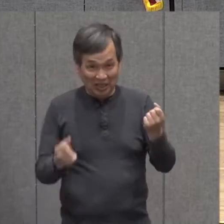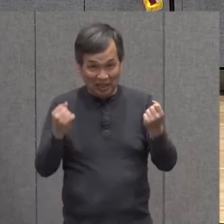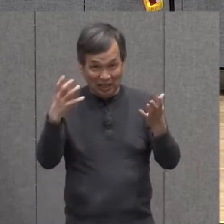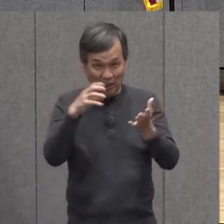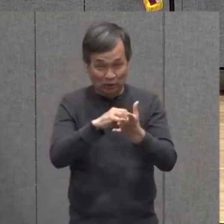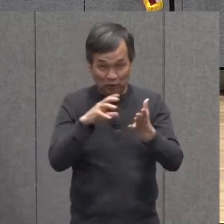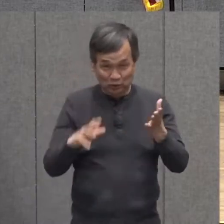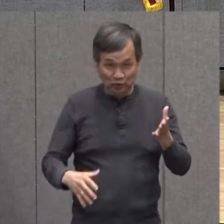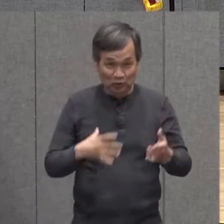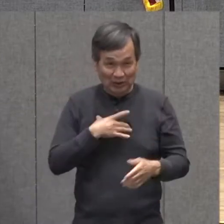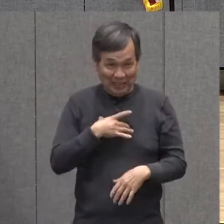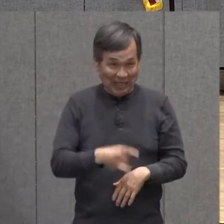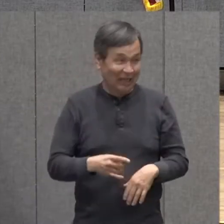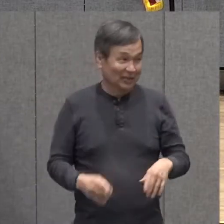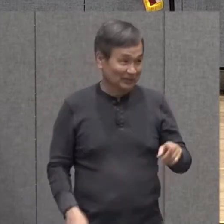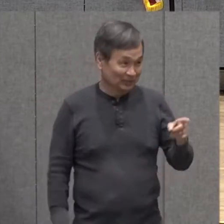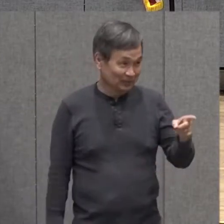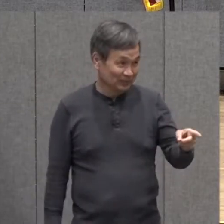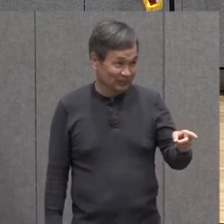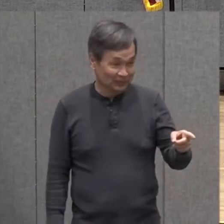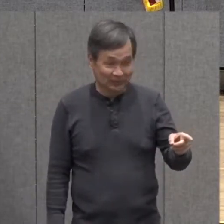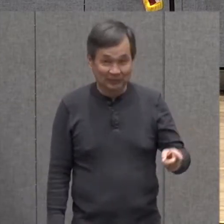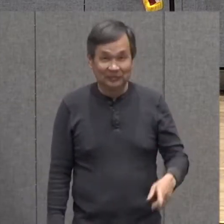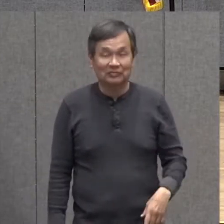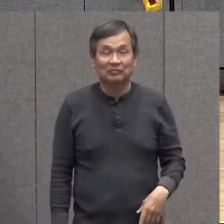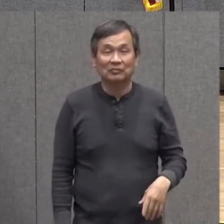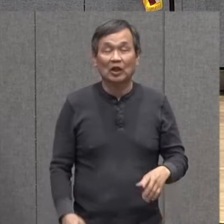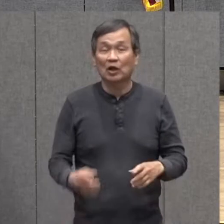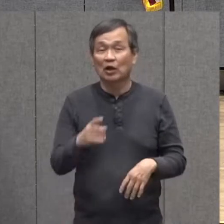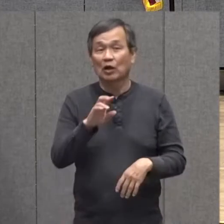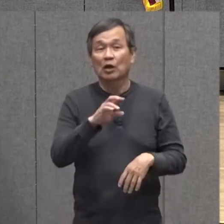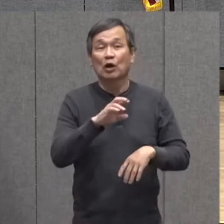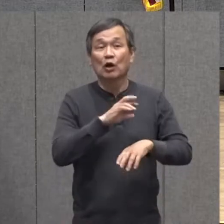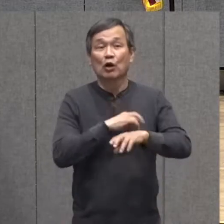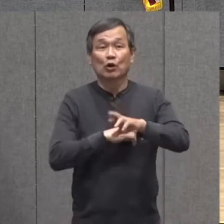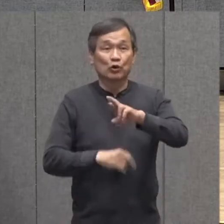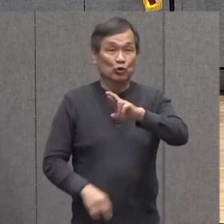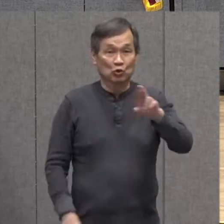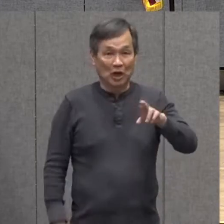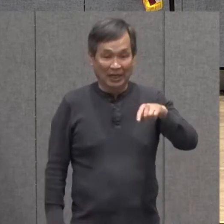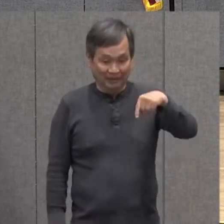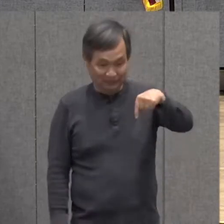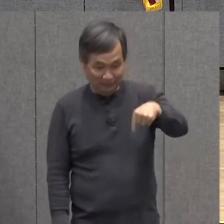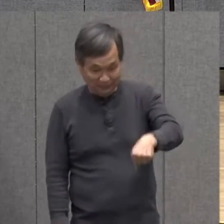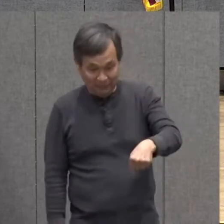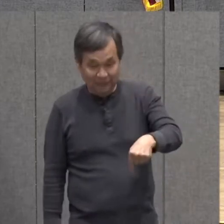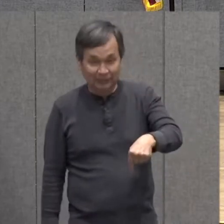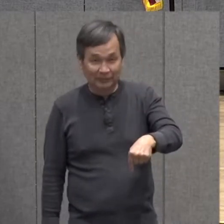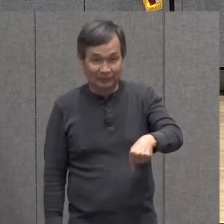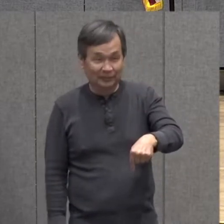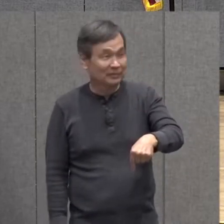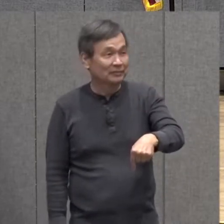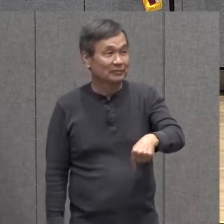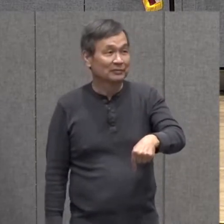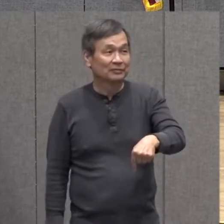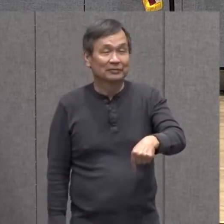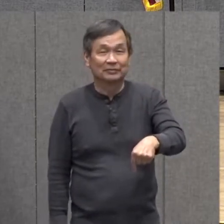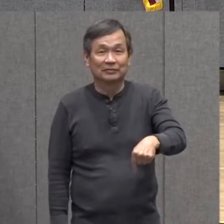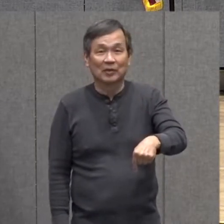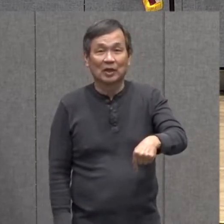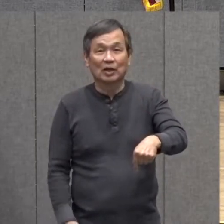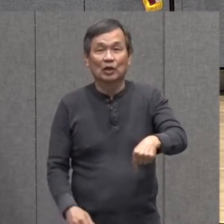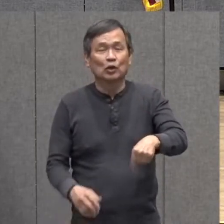students love to do this one. You're gonna firmly plant your right foot on the ground, all right? And you're gonna go nice